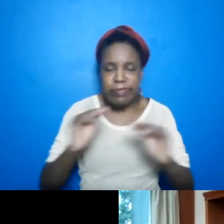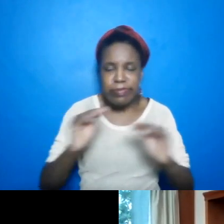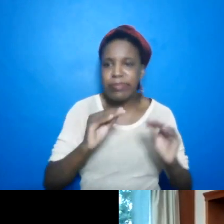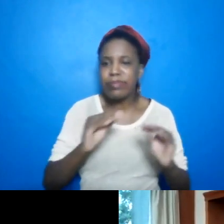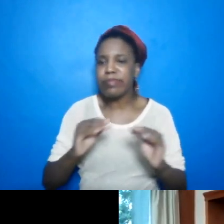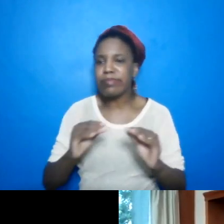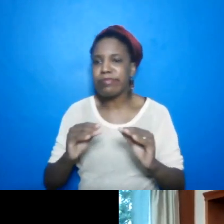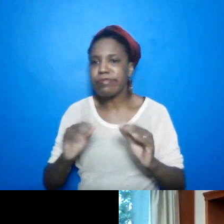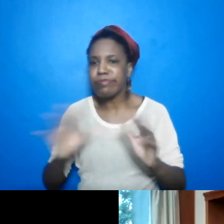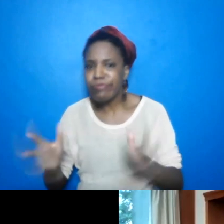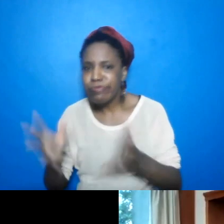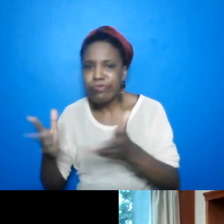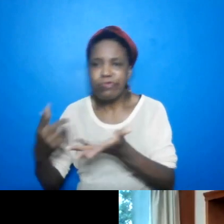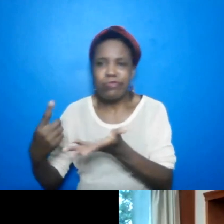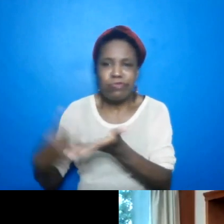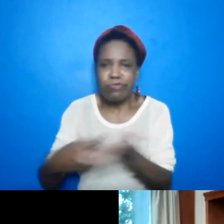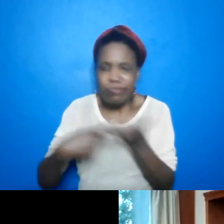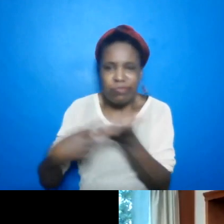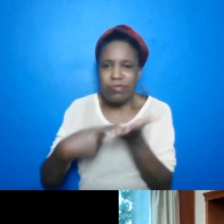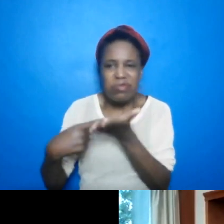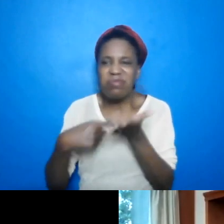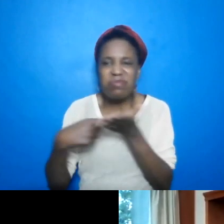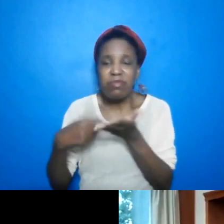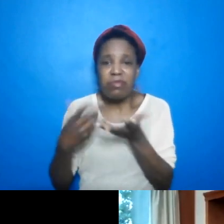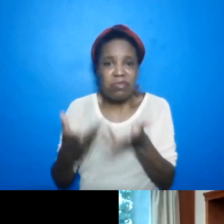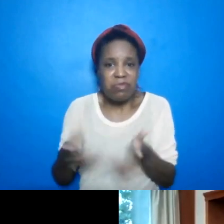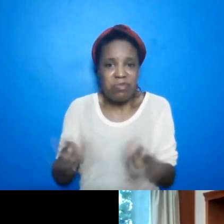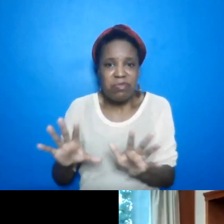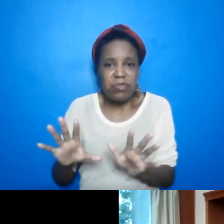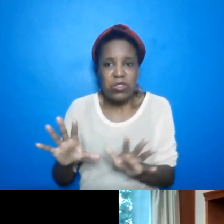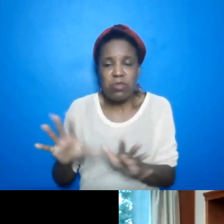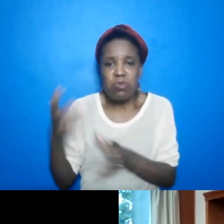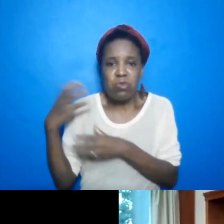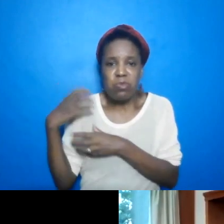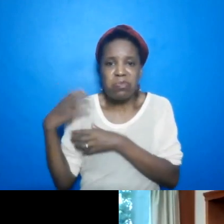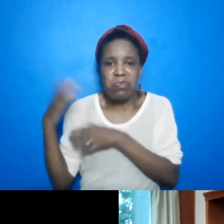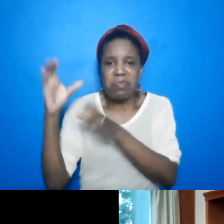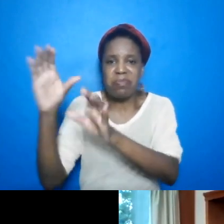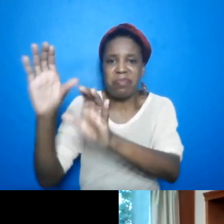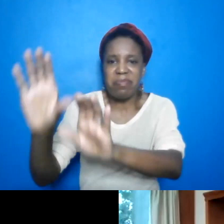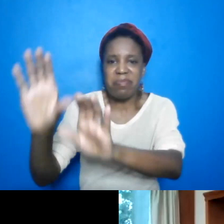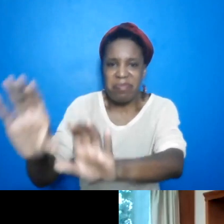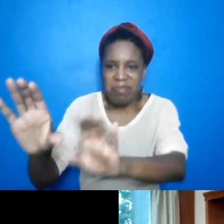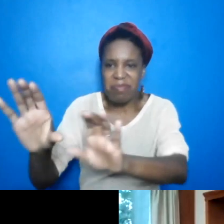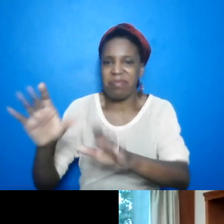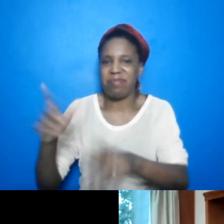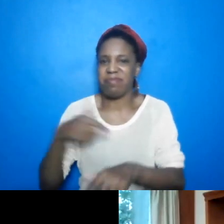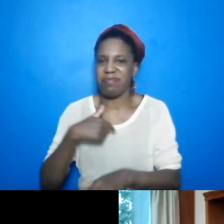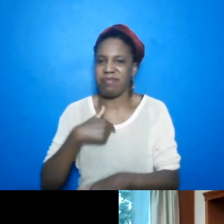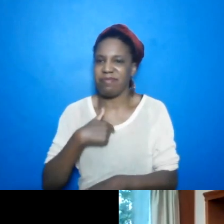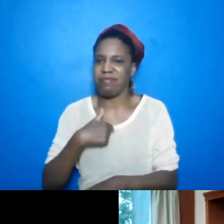is always to work myself out of a job, except in the communities where I live, right? And so I'm always working to